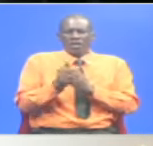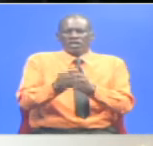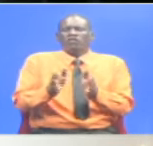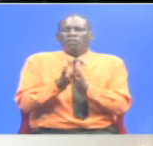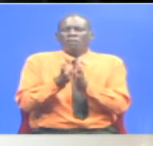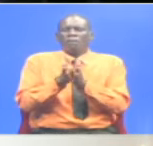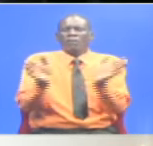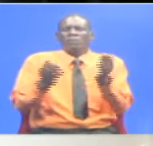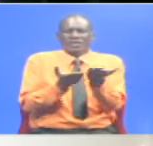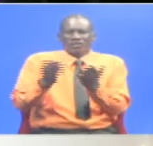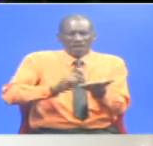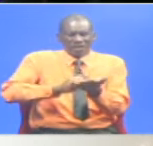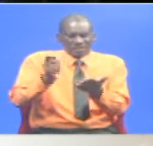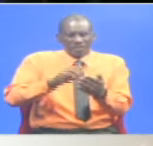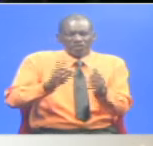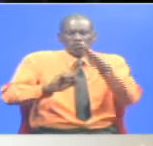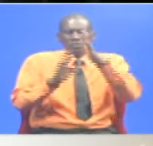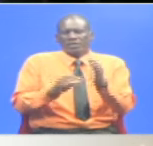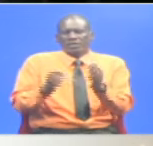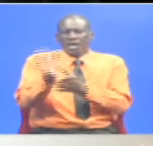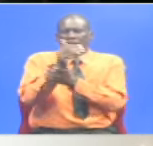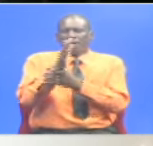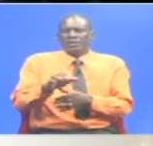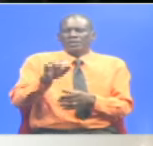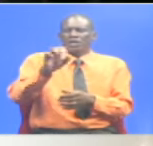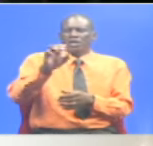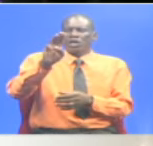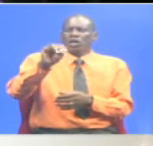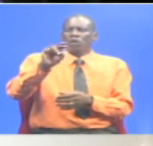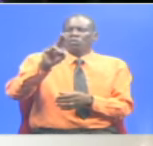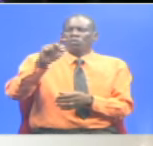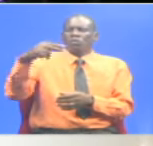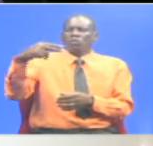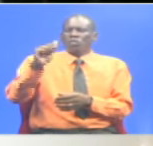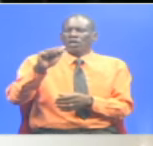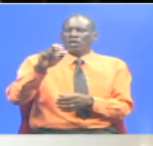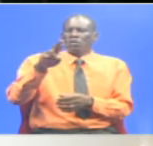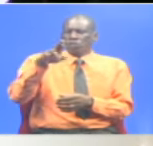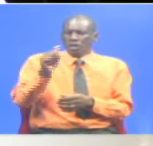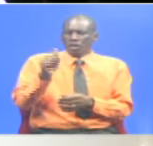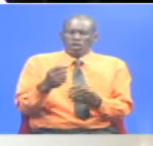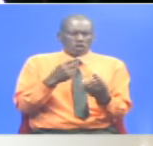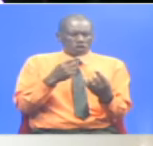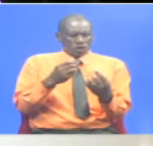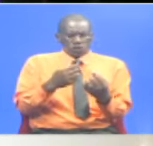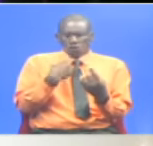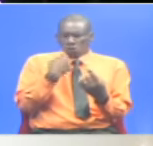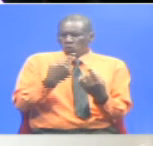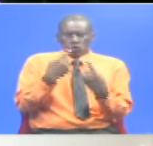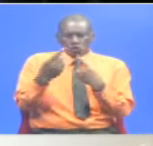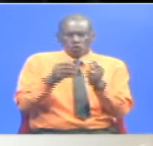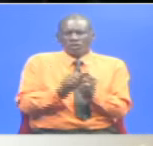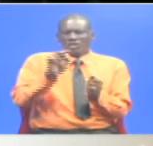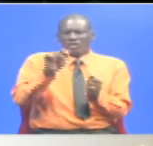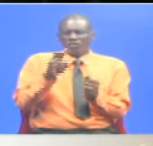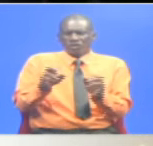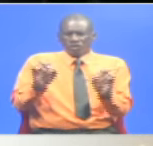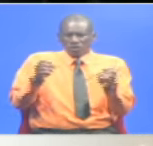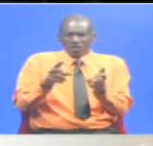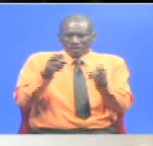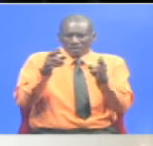to the cabinet, that is Ambassador Francis Muthaura. True. Muthaura spoke to NTV News editor Ben Kitili, describing the